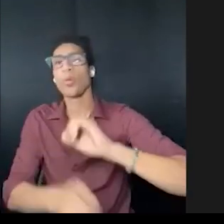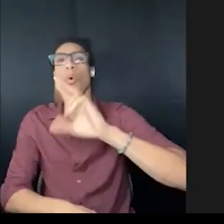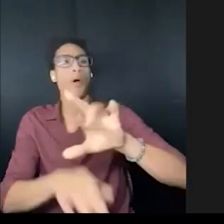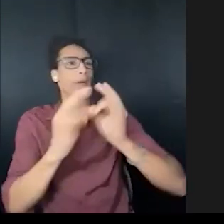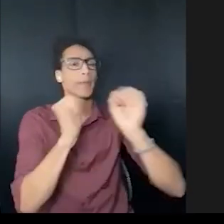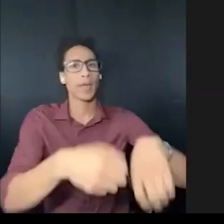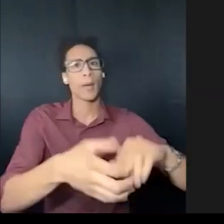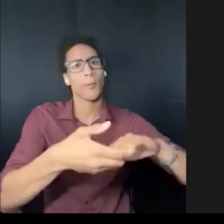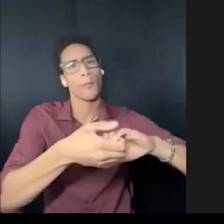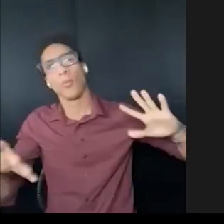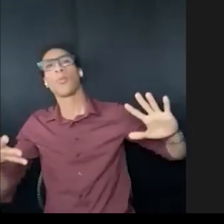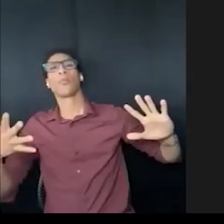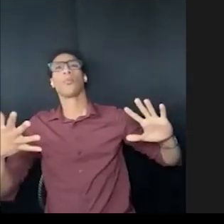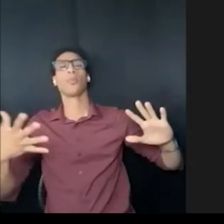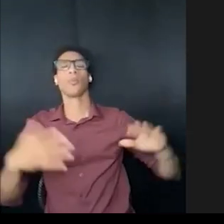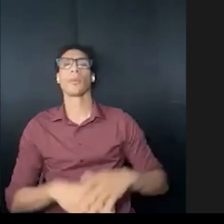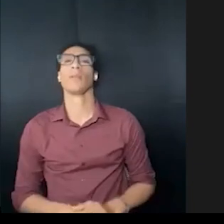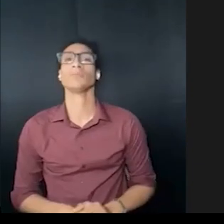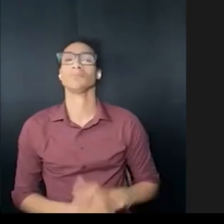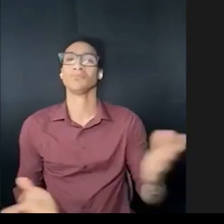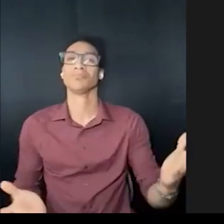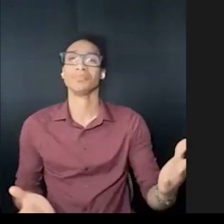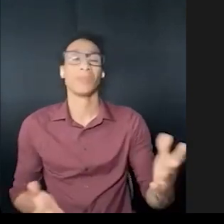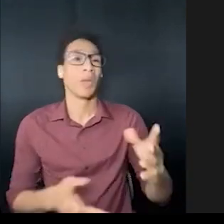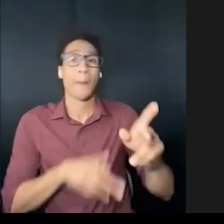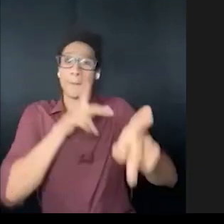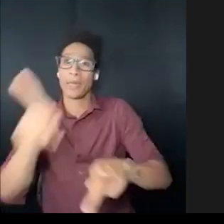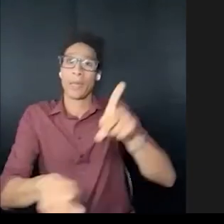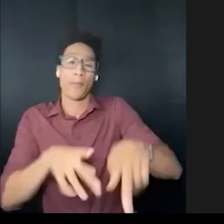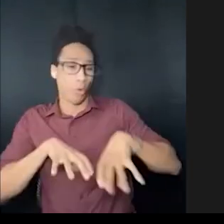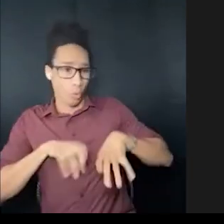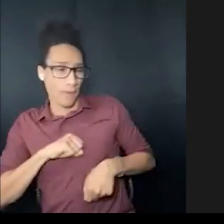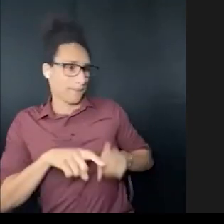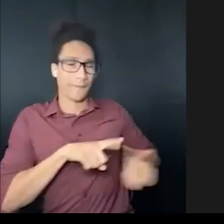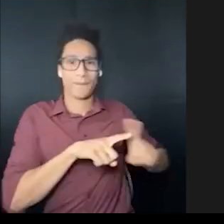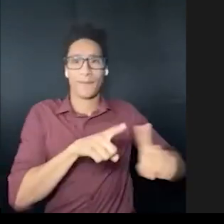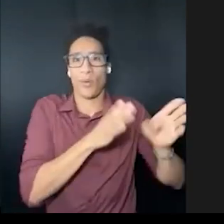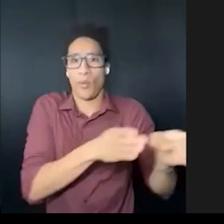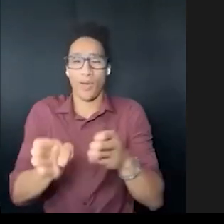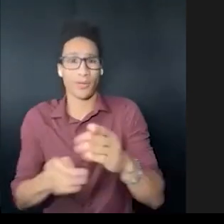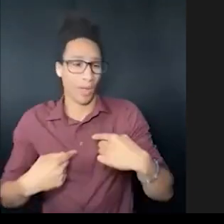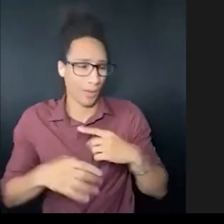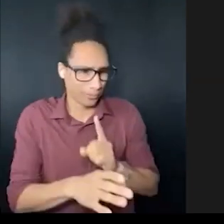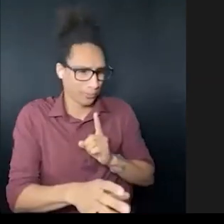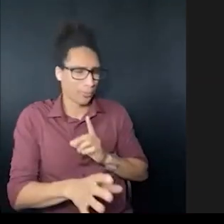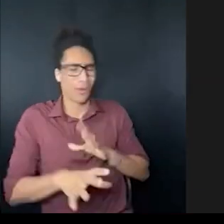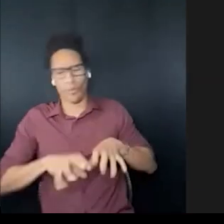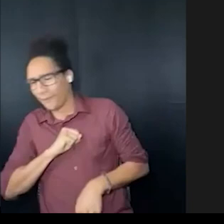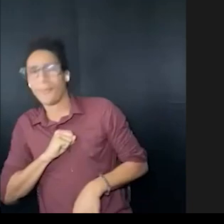way, my dad went that way and grieved in his way, and I went and grieved in my way. So it was a really